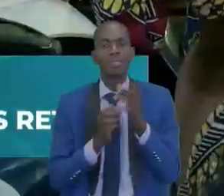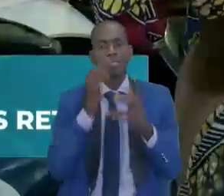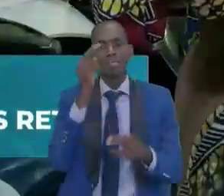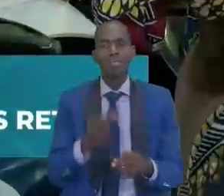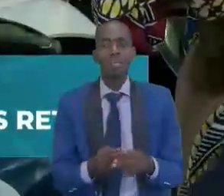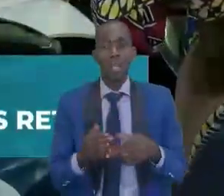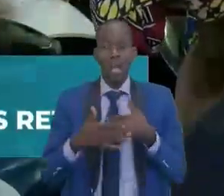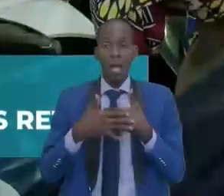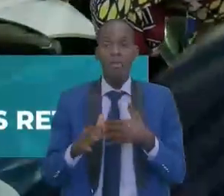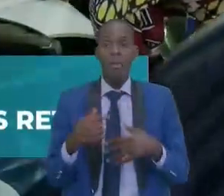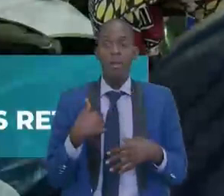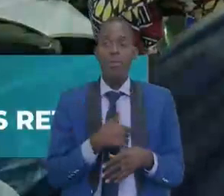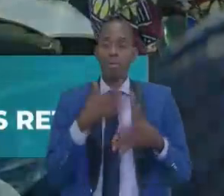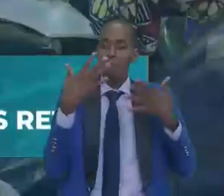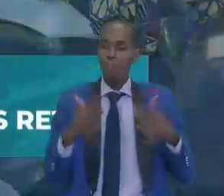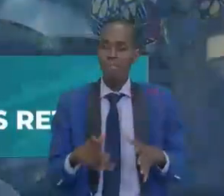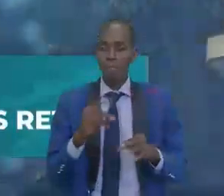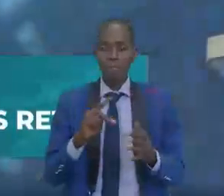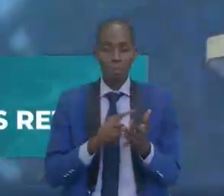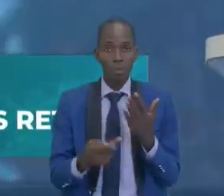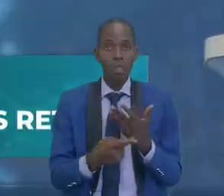After we finish the crusade this week,